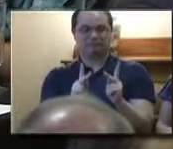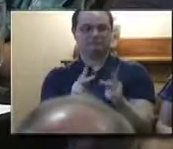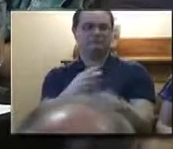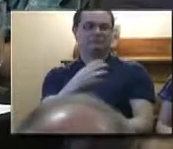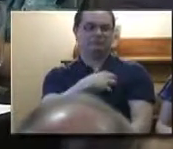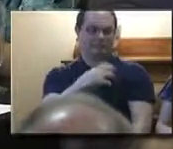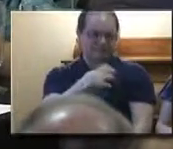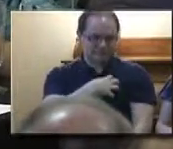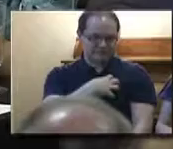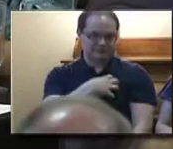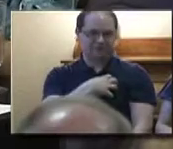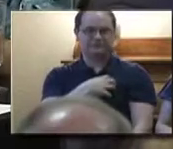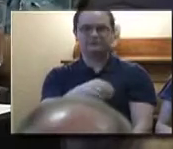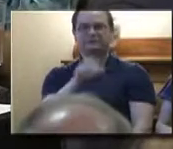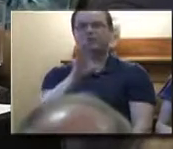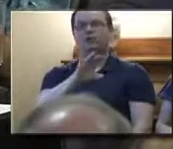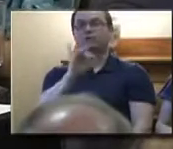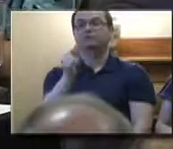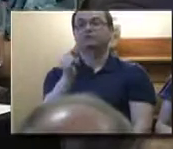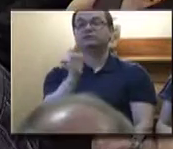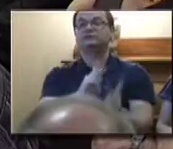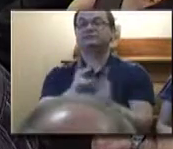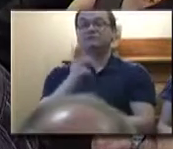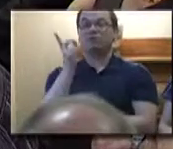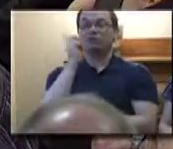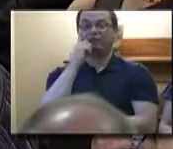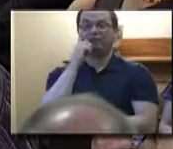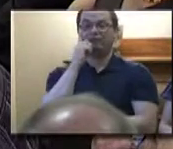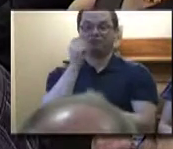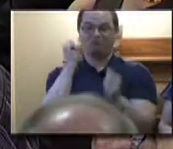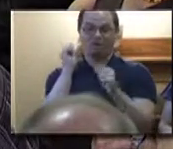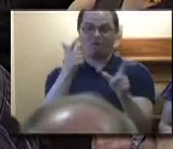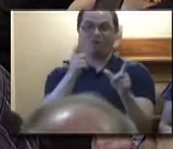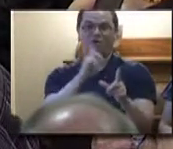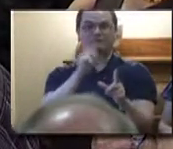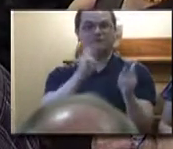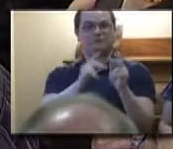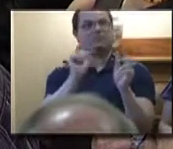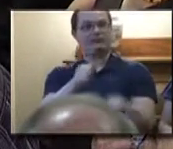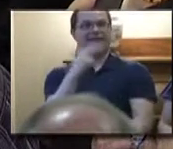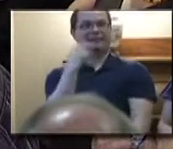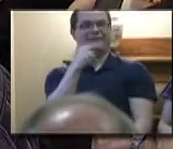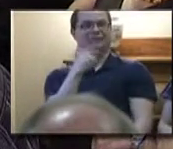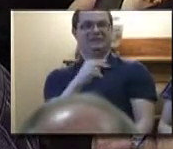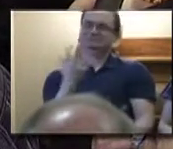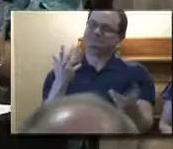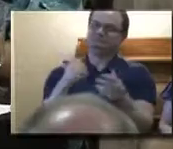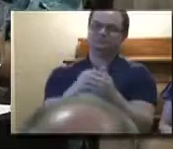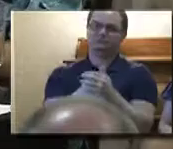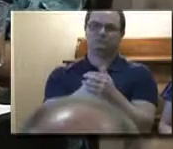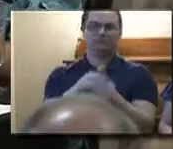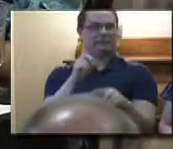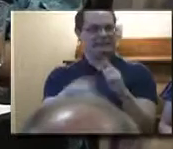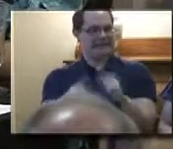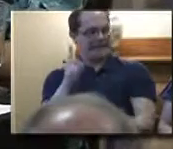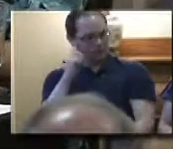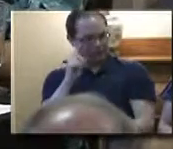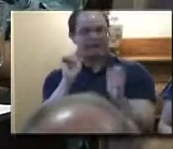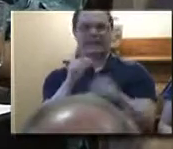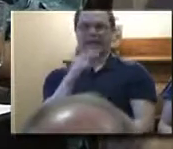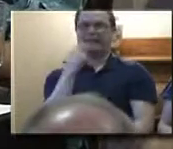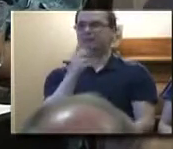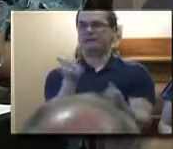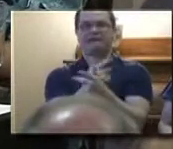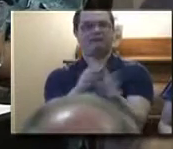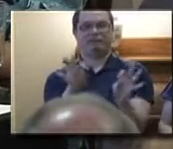police and criminal justice people think that every deaf person can lip read. That even though they can't hear, they can lip read